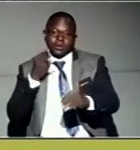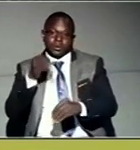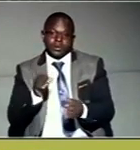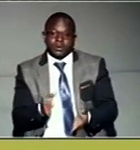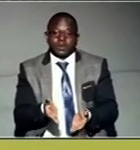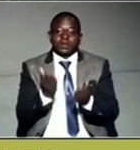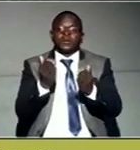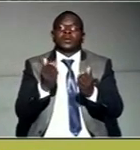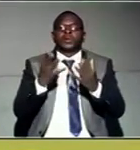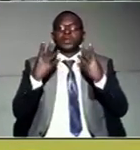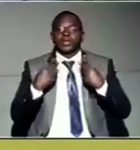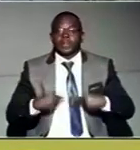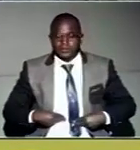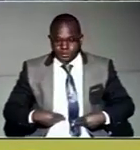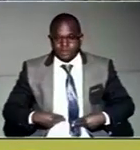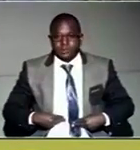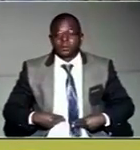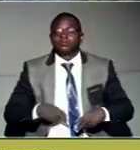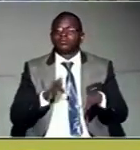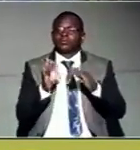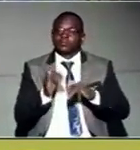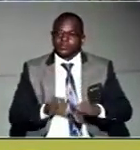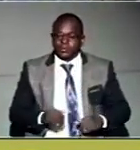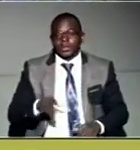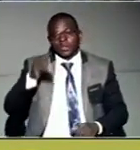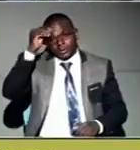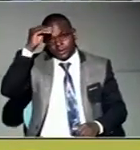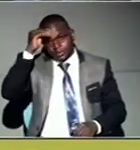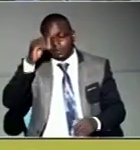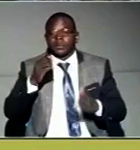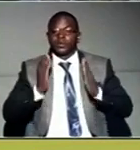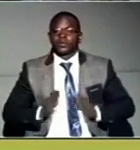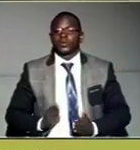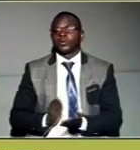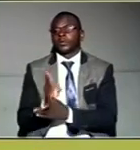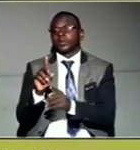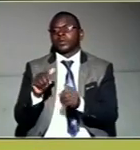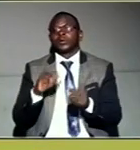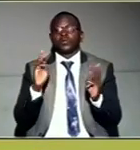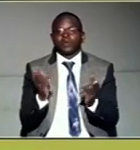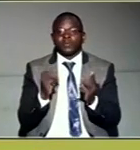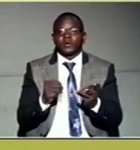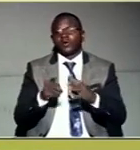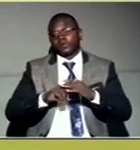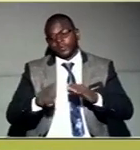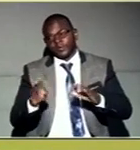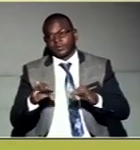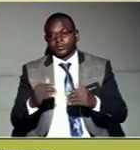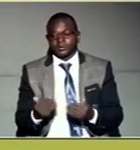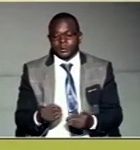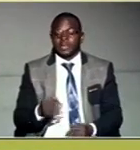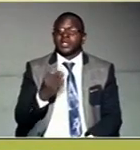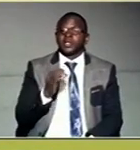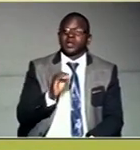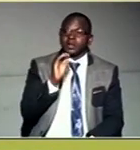and promoting health care, sanitation, education, human rights and welfare of refugees. And only